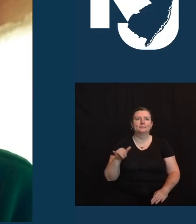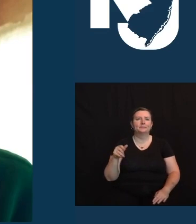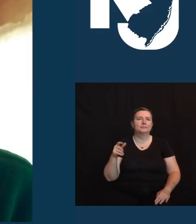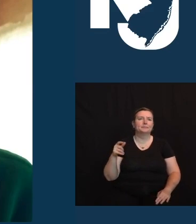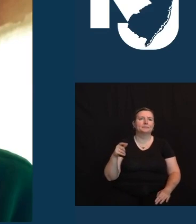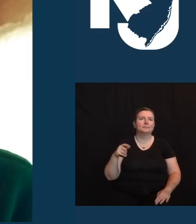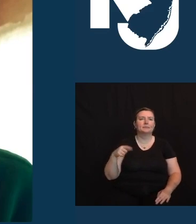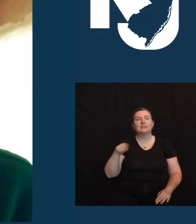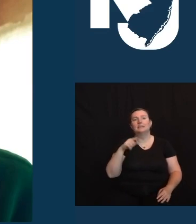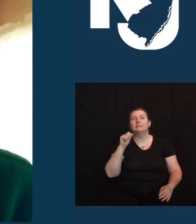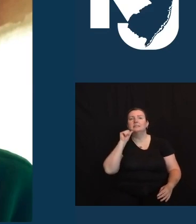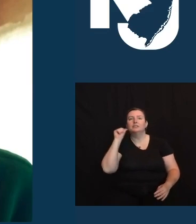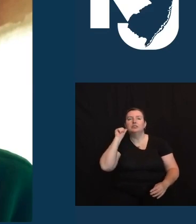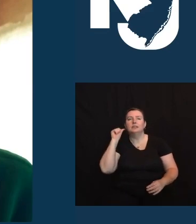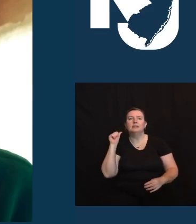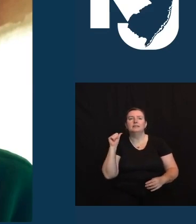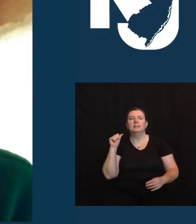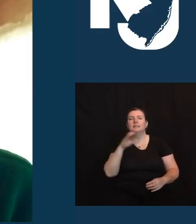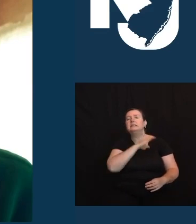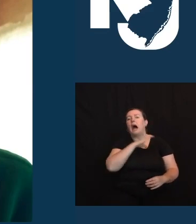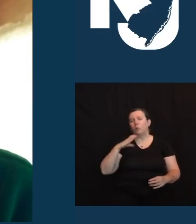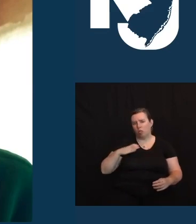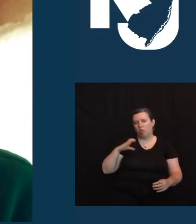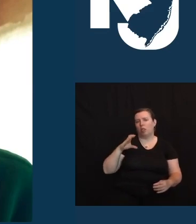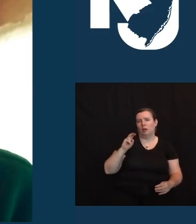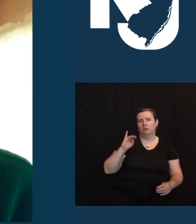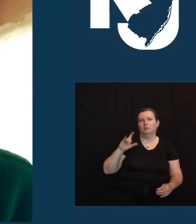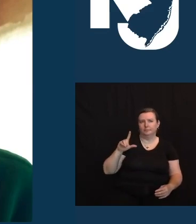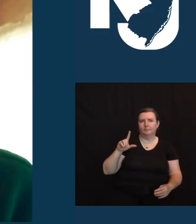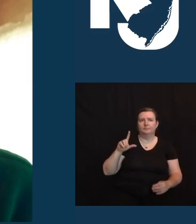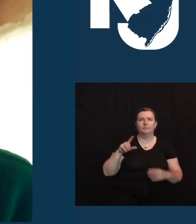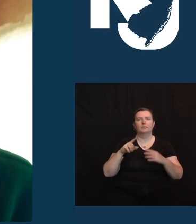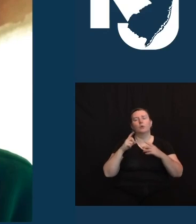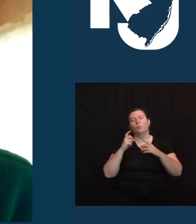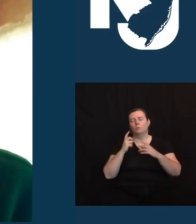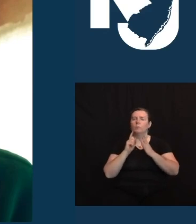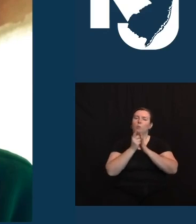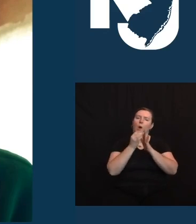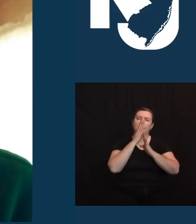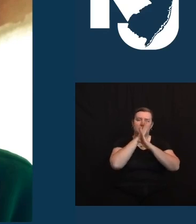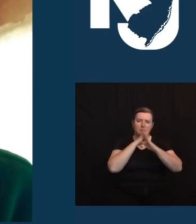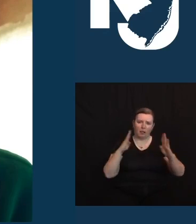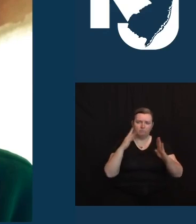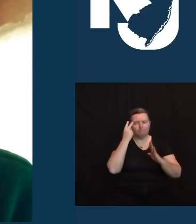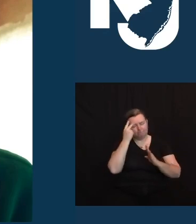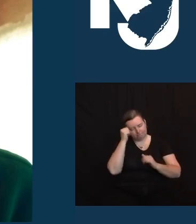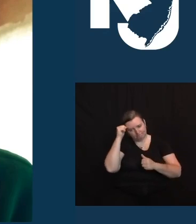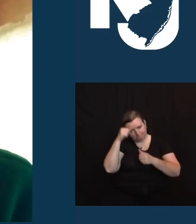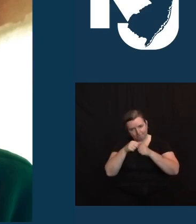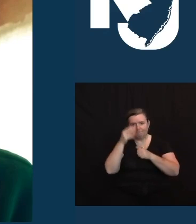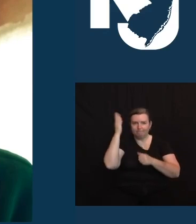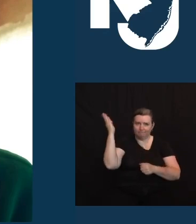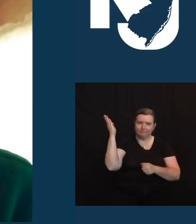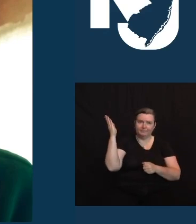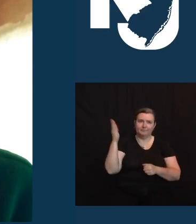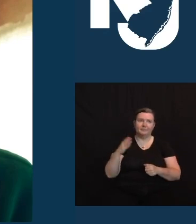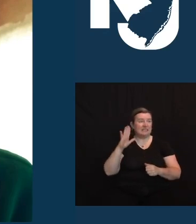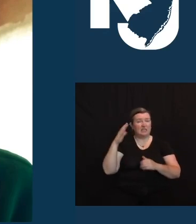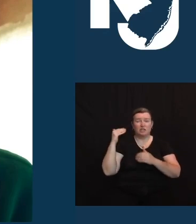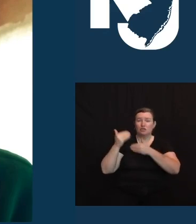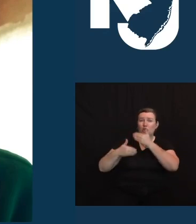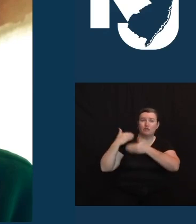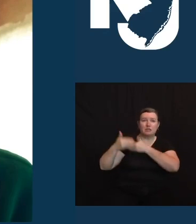in Vincent's memory. Another loss of a generation which gave this world hope and gave us its all. So